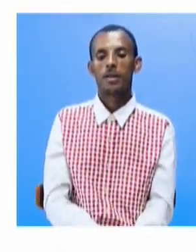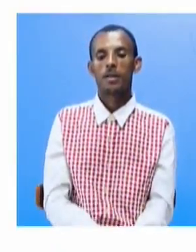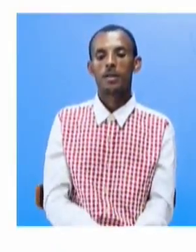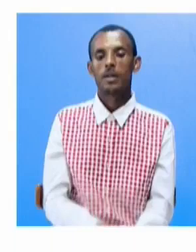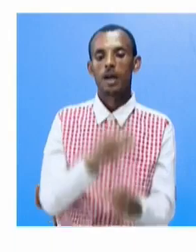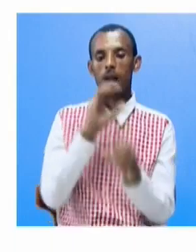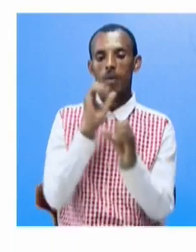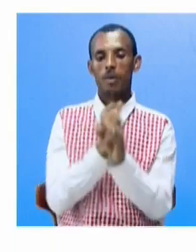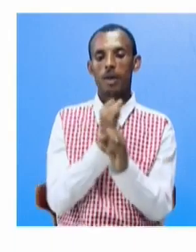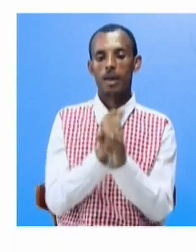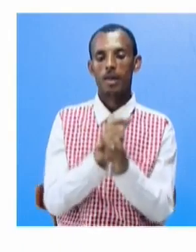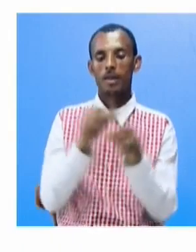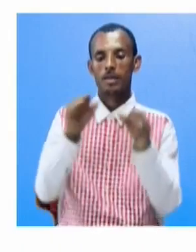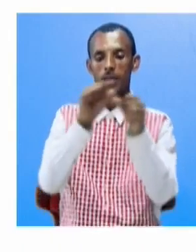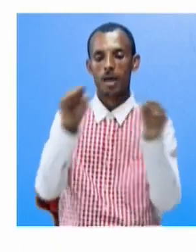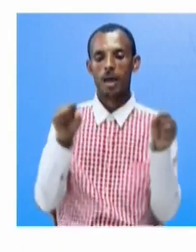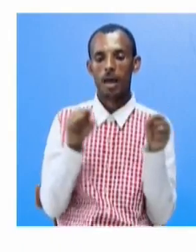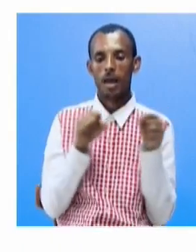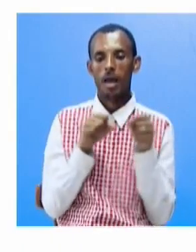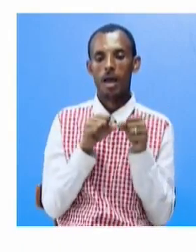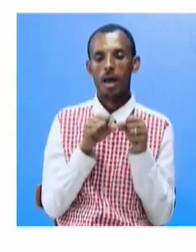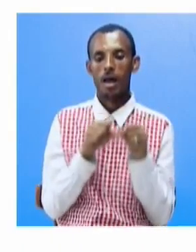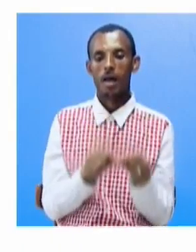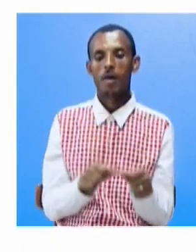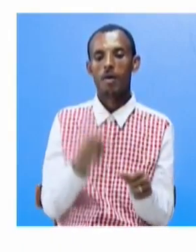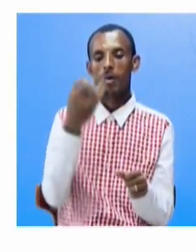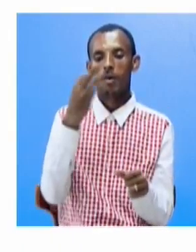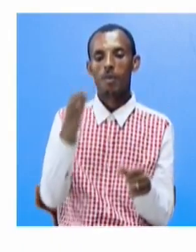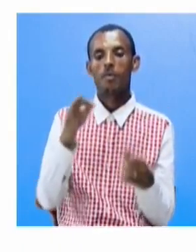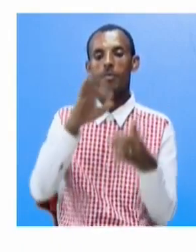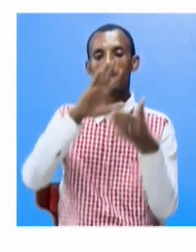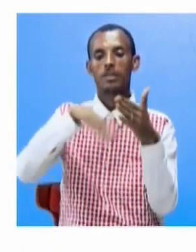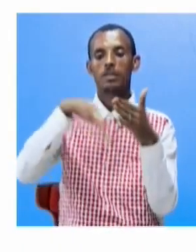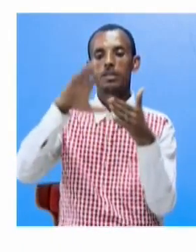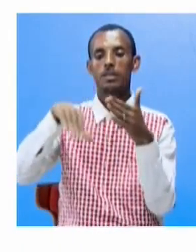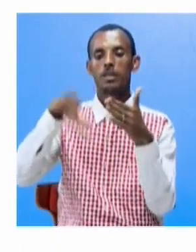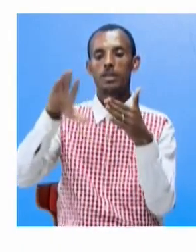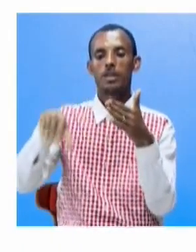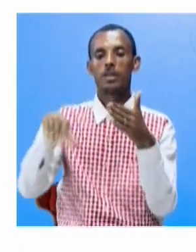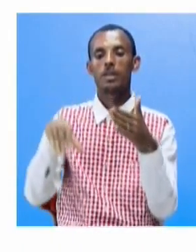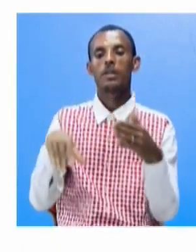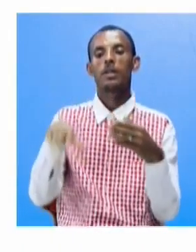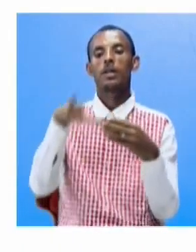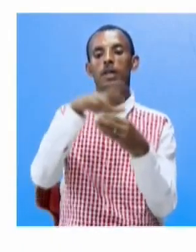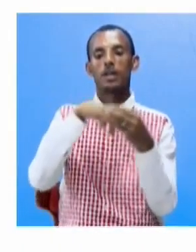the area of the shaded region given below.